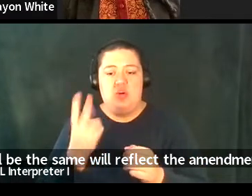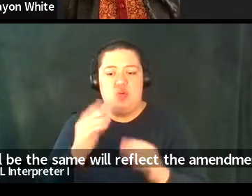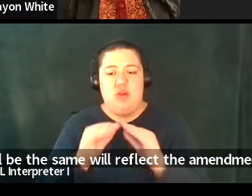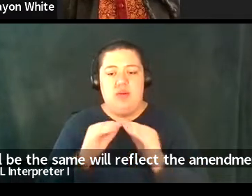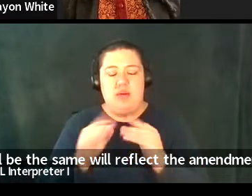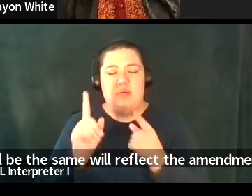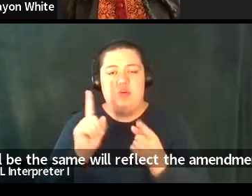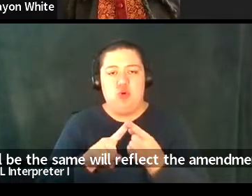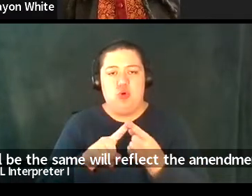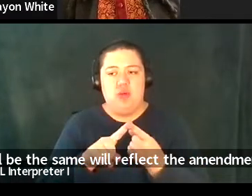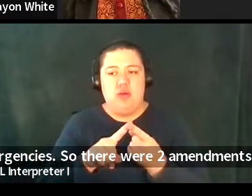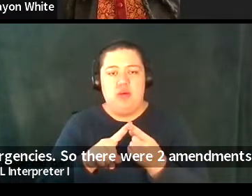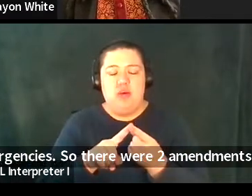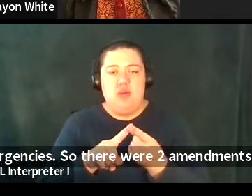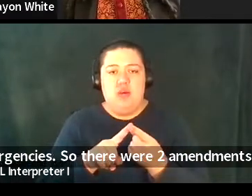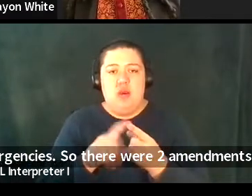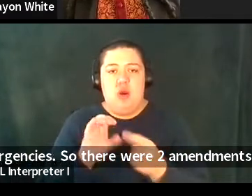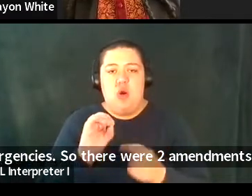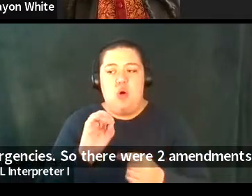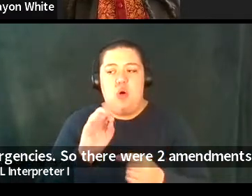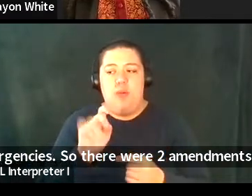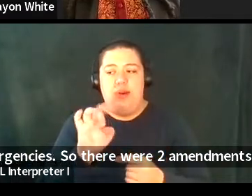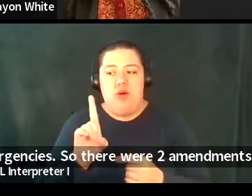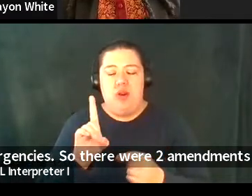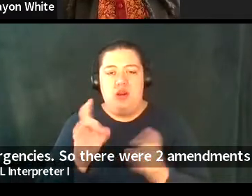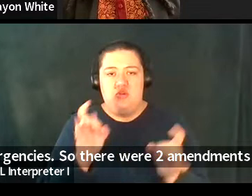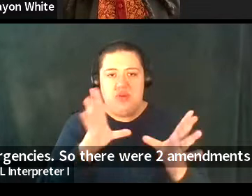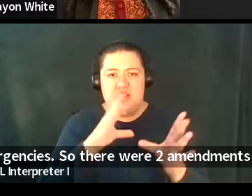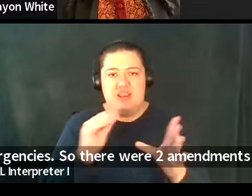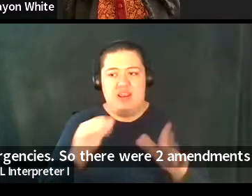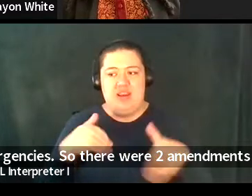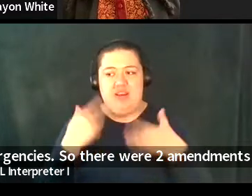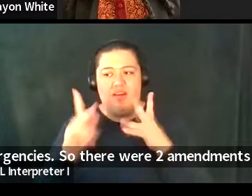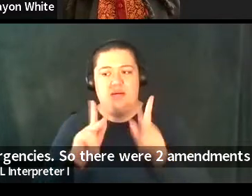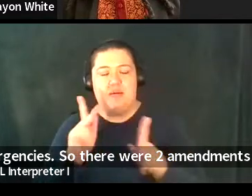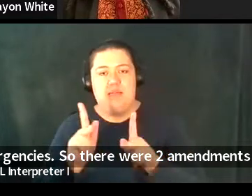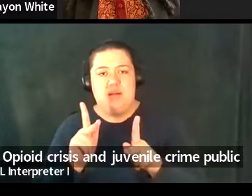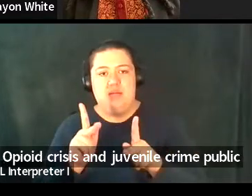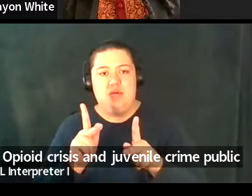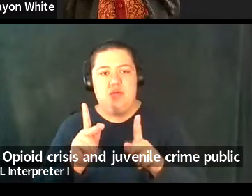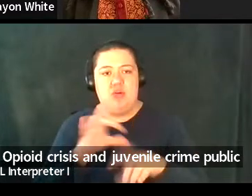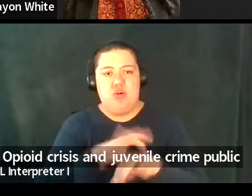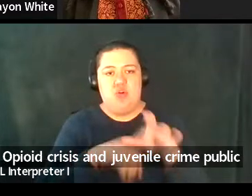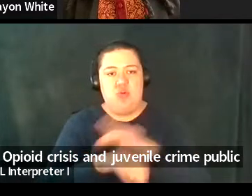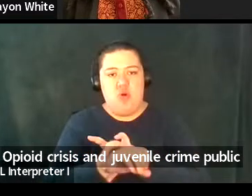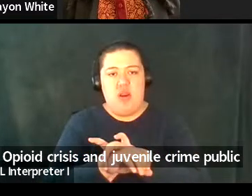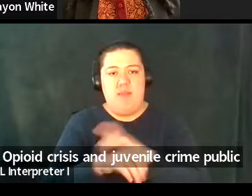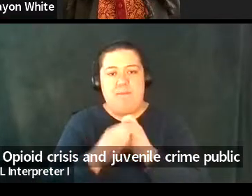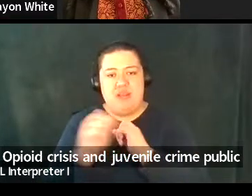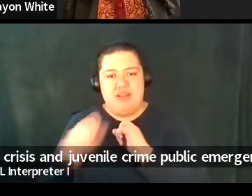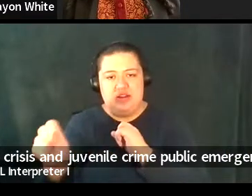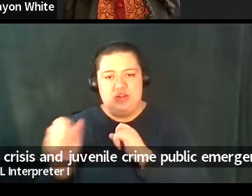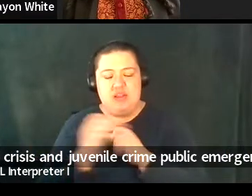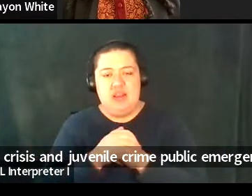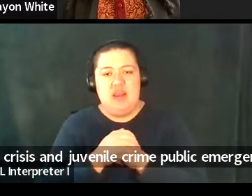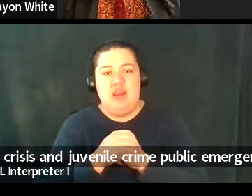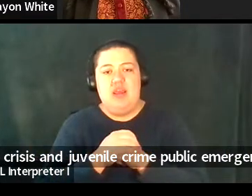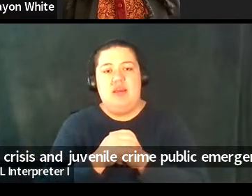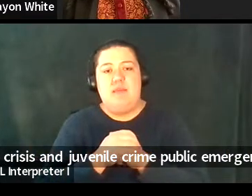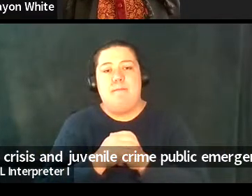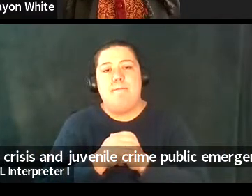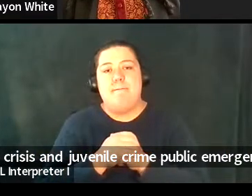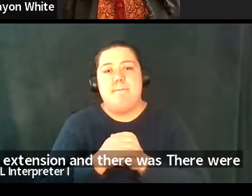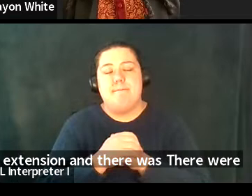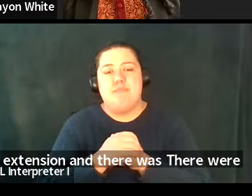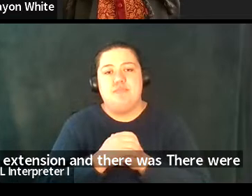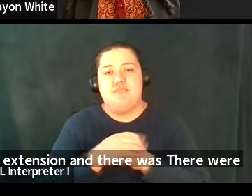to the opioid crisis and juvenile crime public emergencies extension, and there were